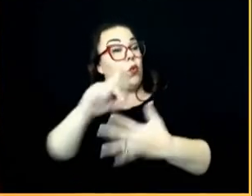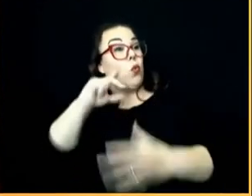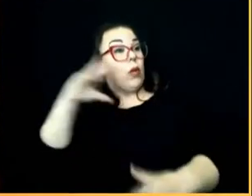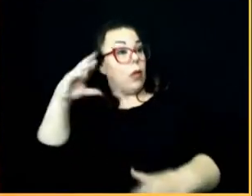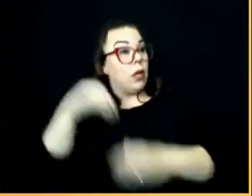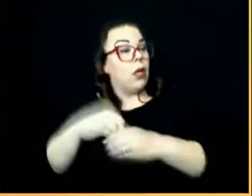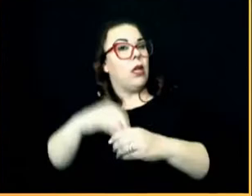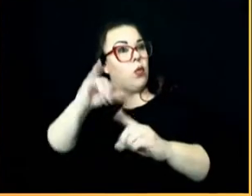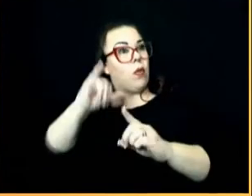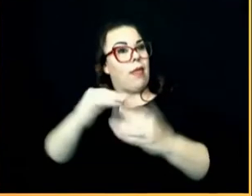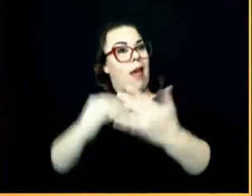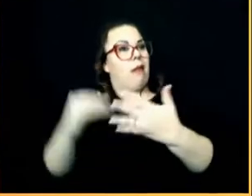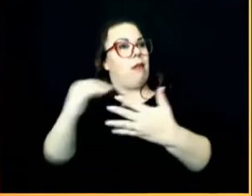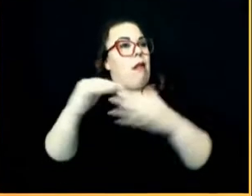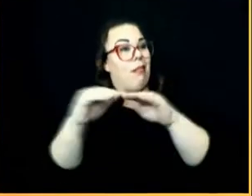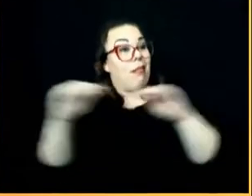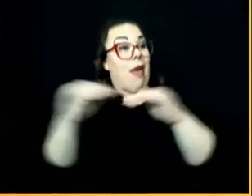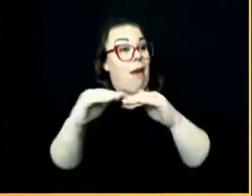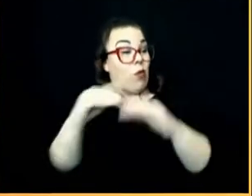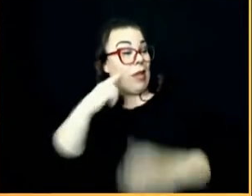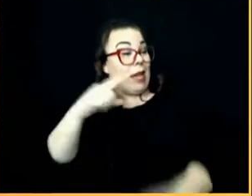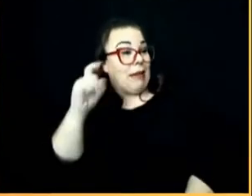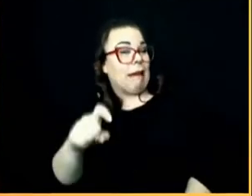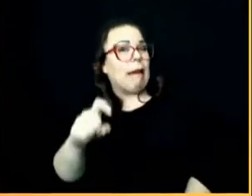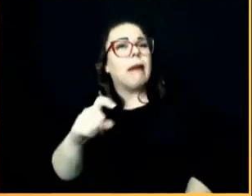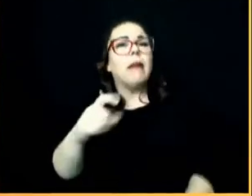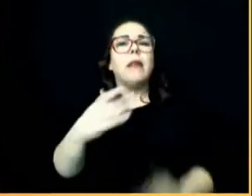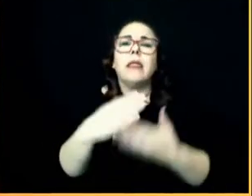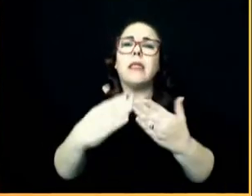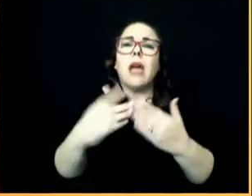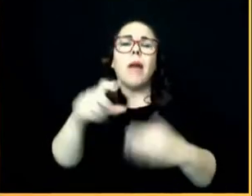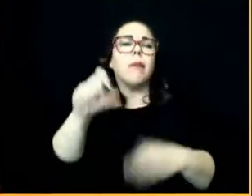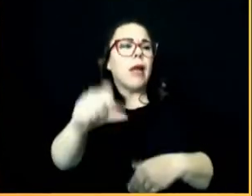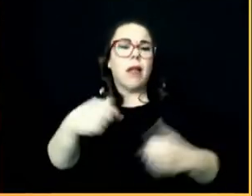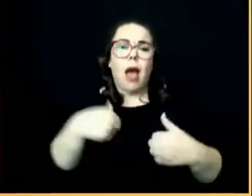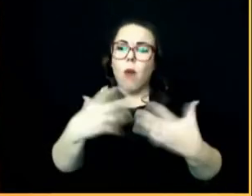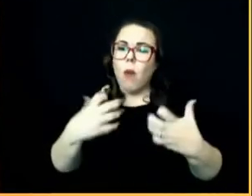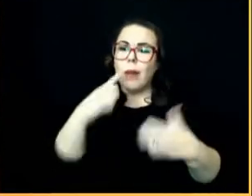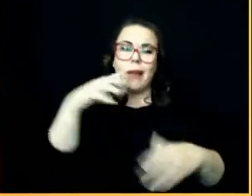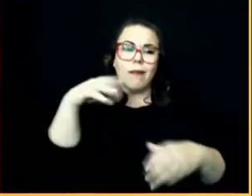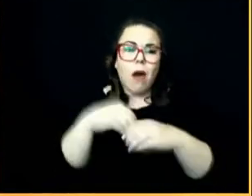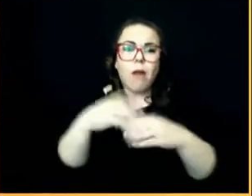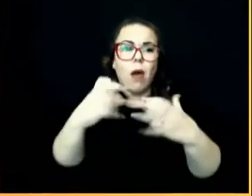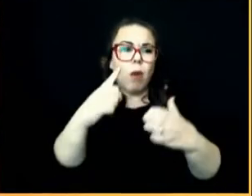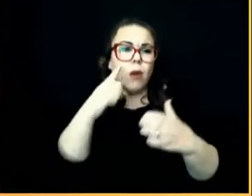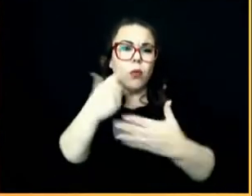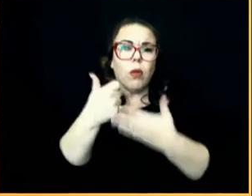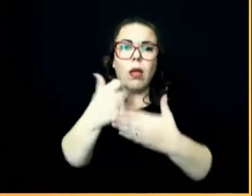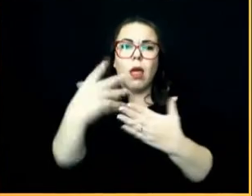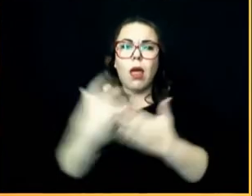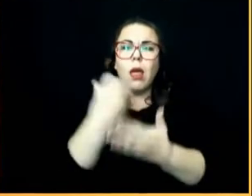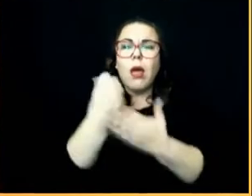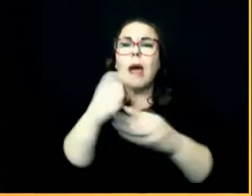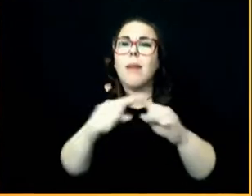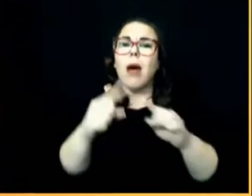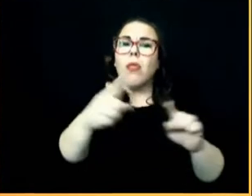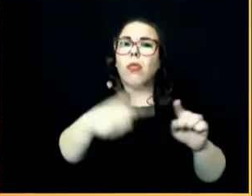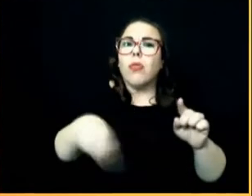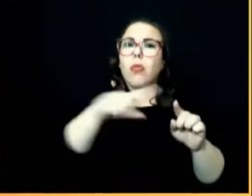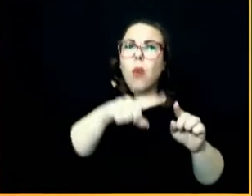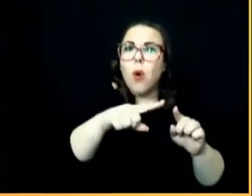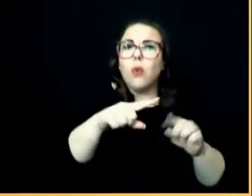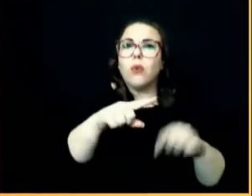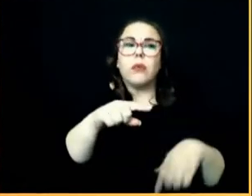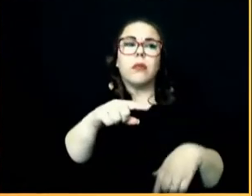of taking it. I'm going to go out, I'm going to be a part of the process, and I'm going to win. What do you think is happening for people, for the